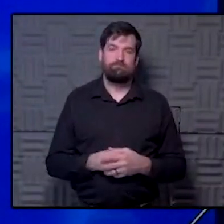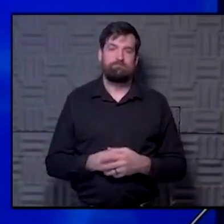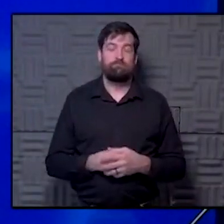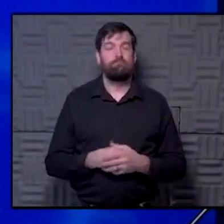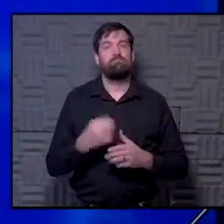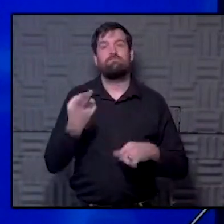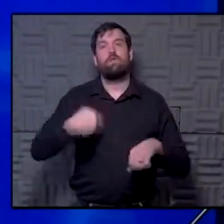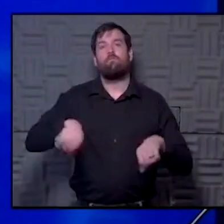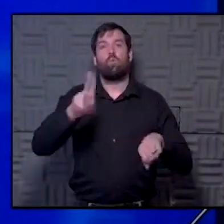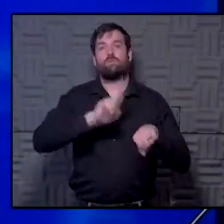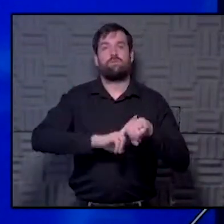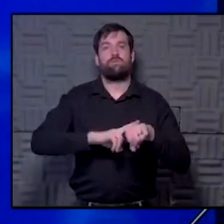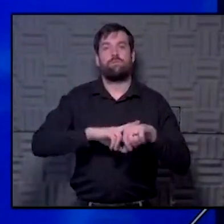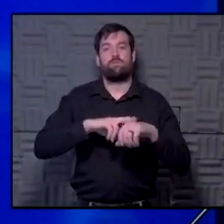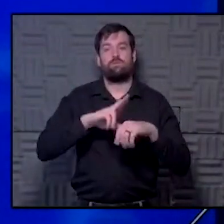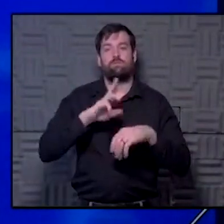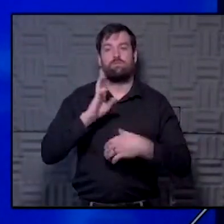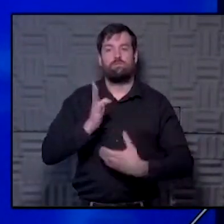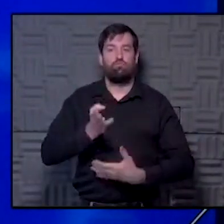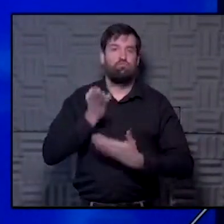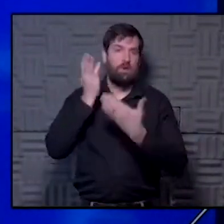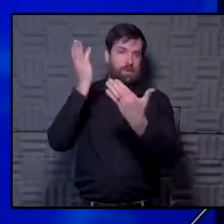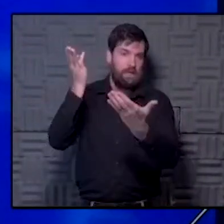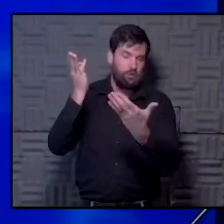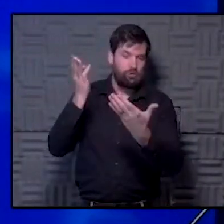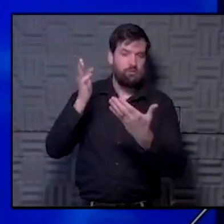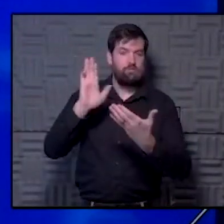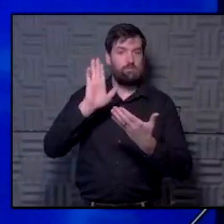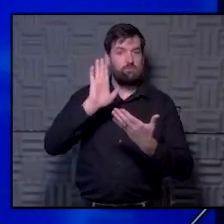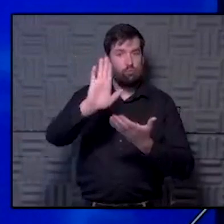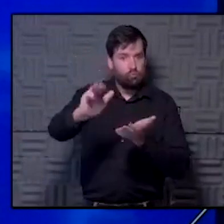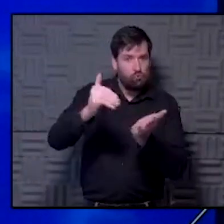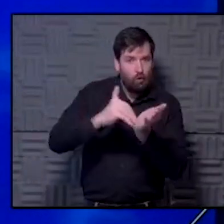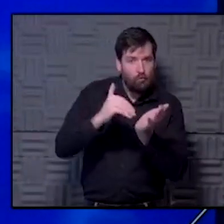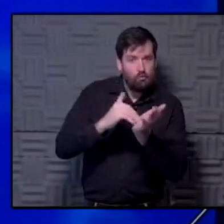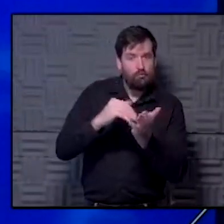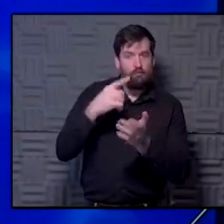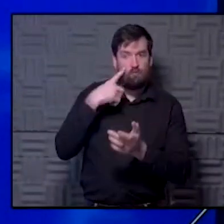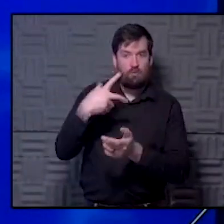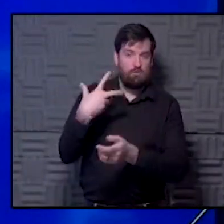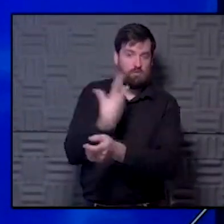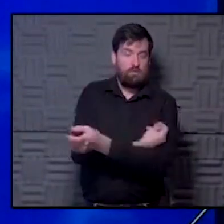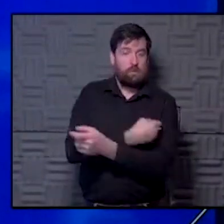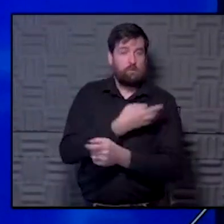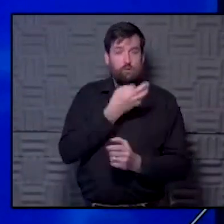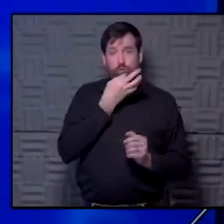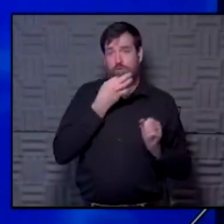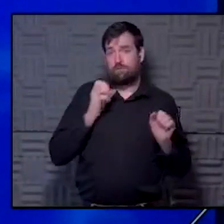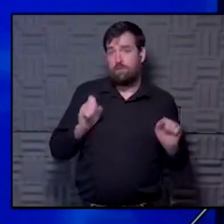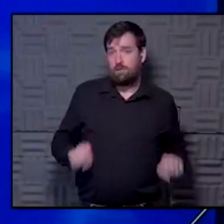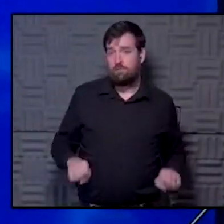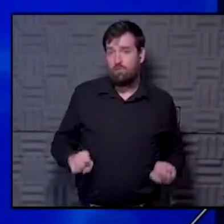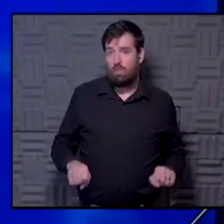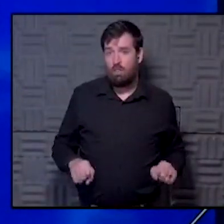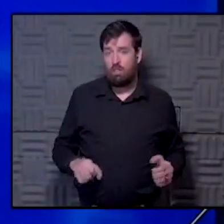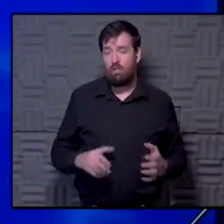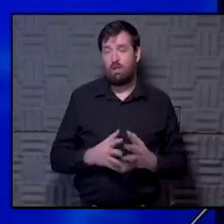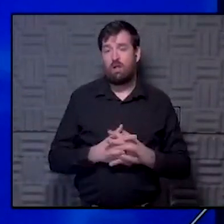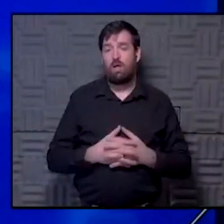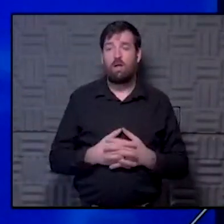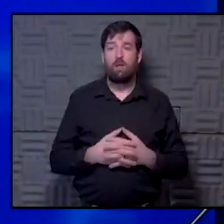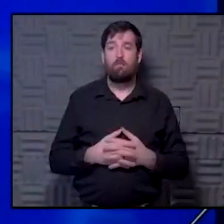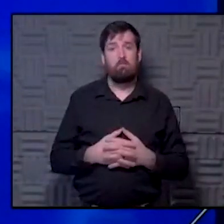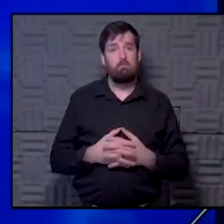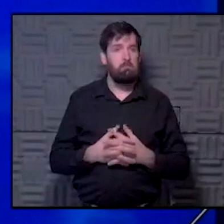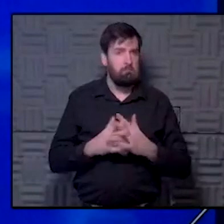Of course, the recommendation of your individual physician to get a dose as soon as possible is